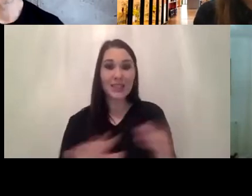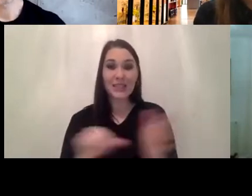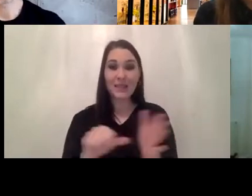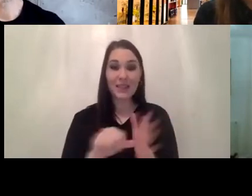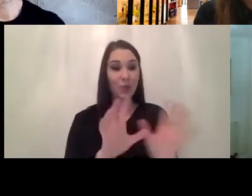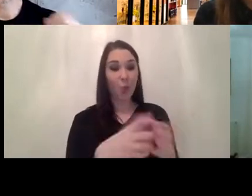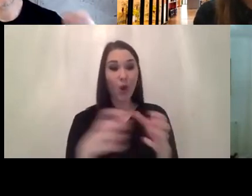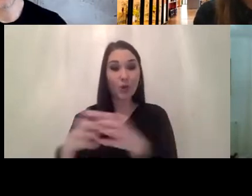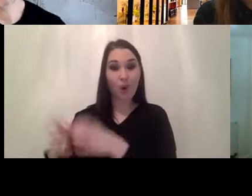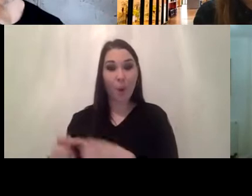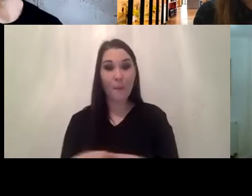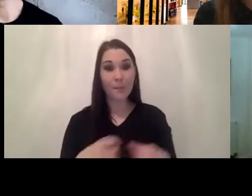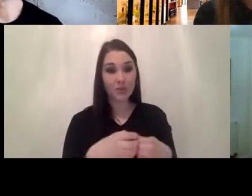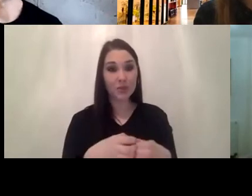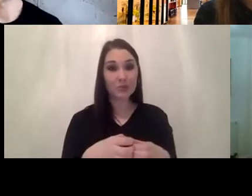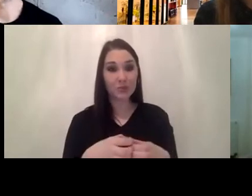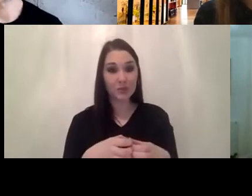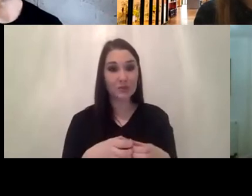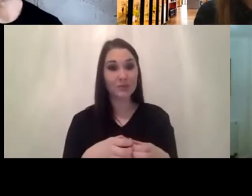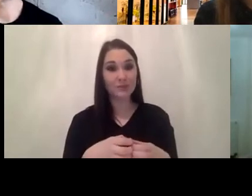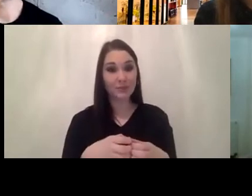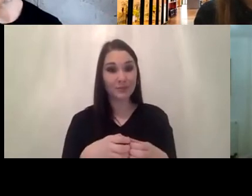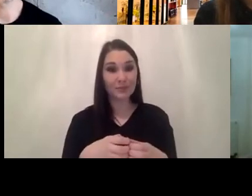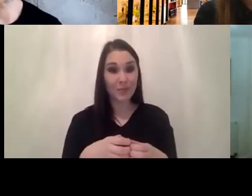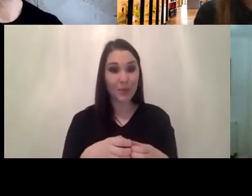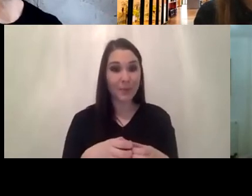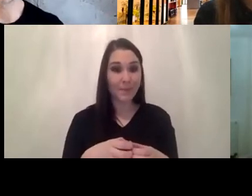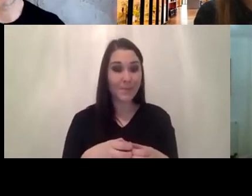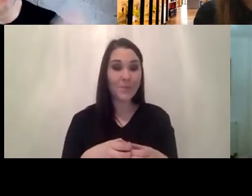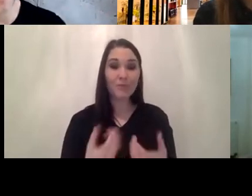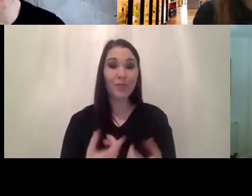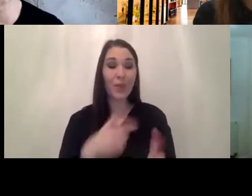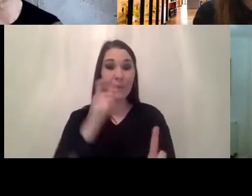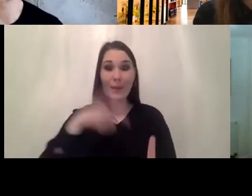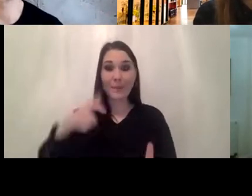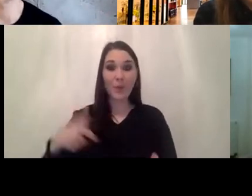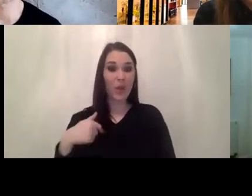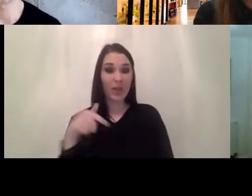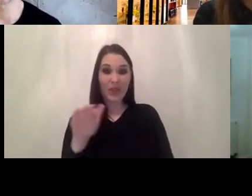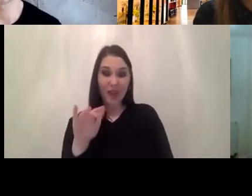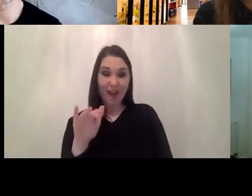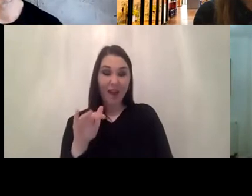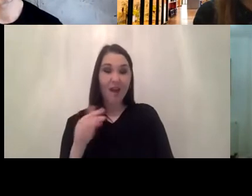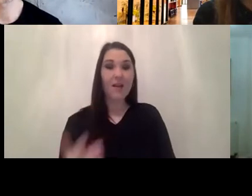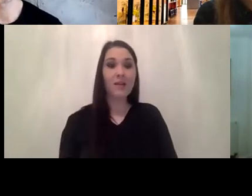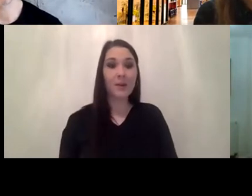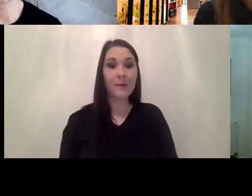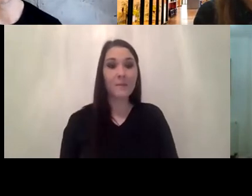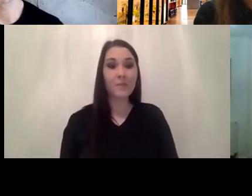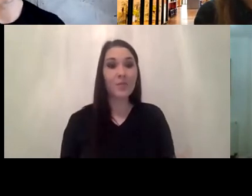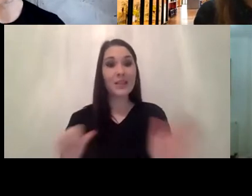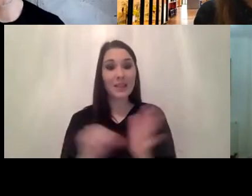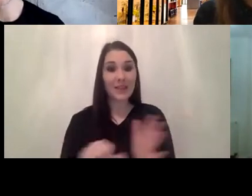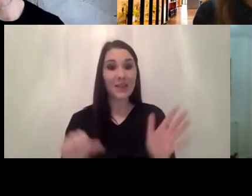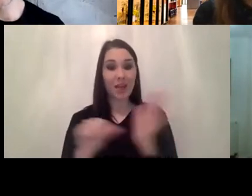workshops, you know, with people that, you know, weren't necessarily there, and sometimes we'd fly people in and things like that. But it was difficult in that sense.